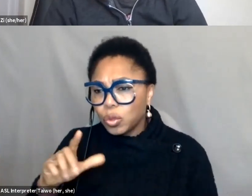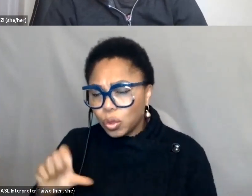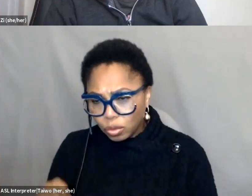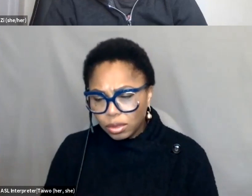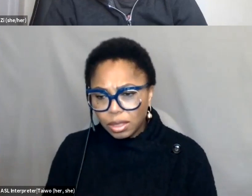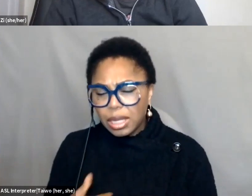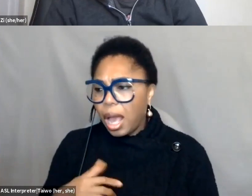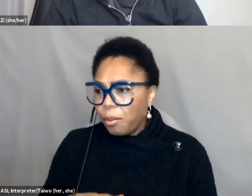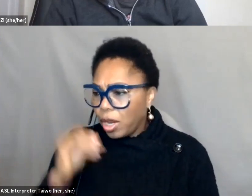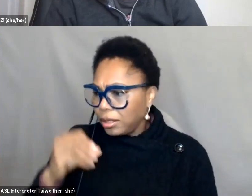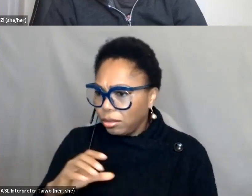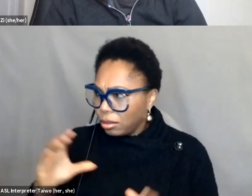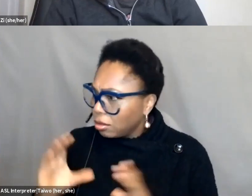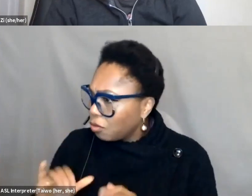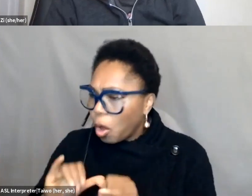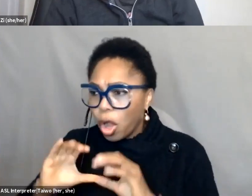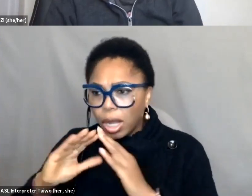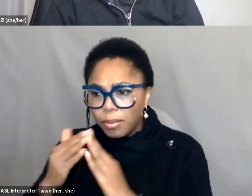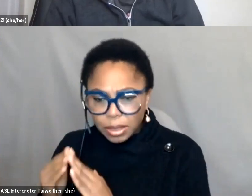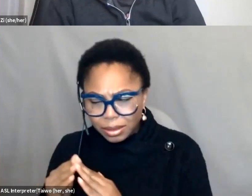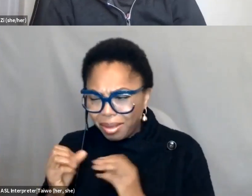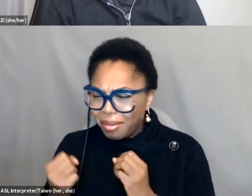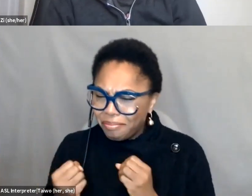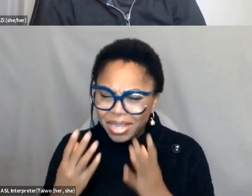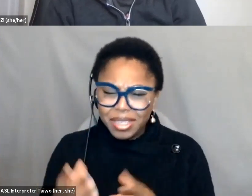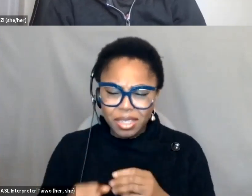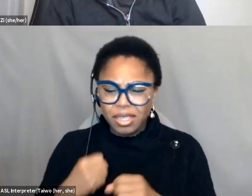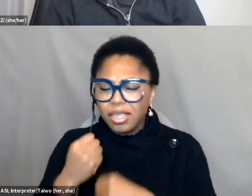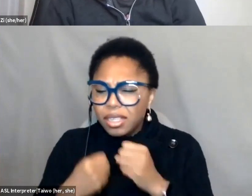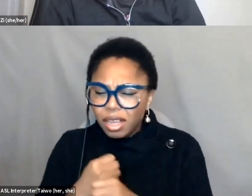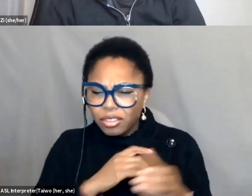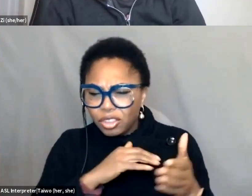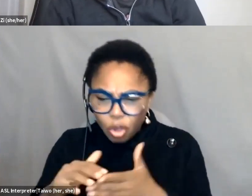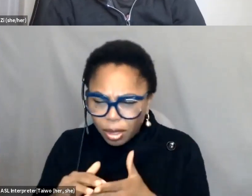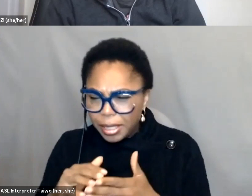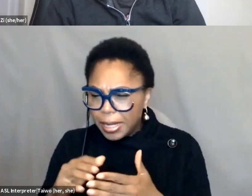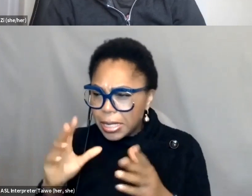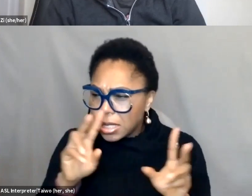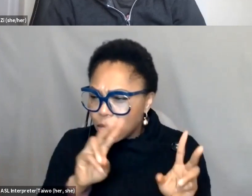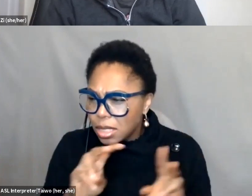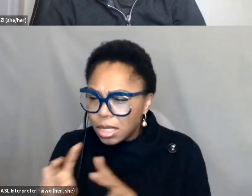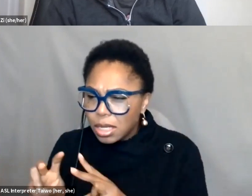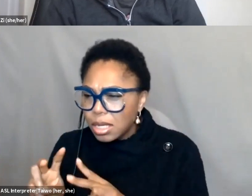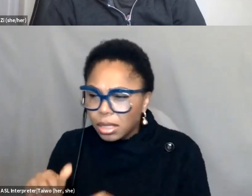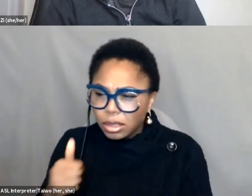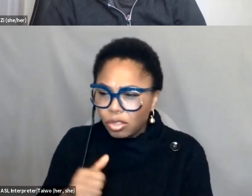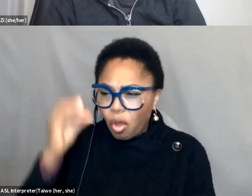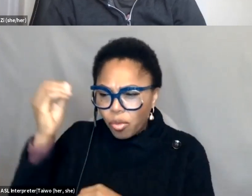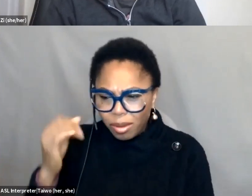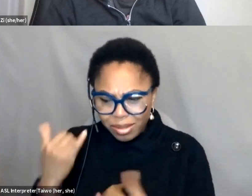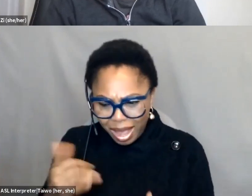community. And after years of studying, observing, and forming opinions, I'm learning to speak up and offer